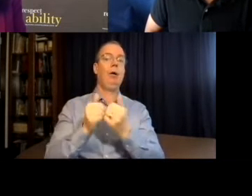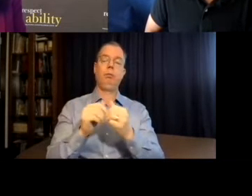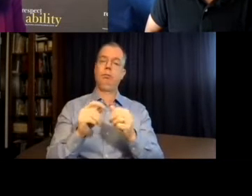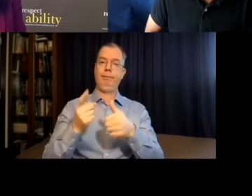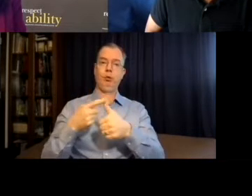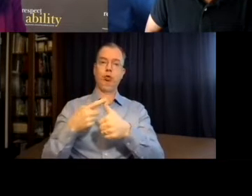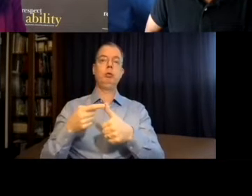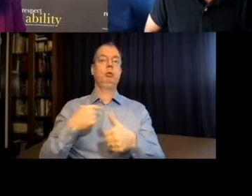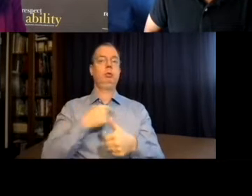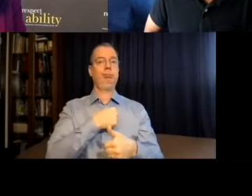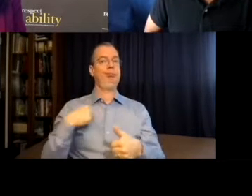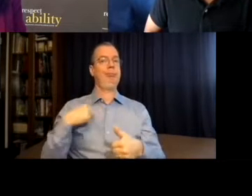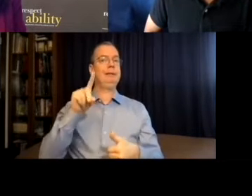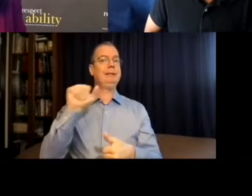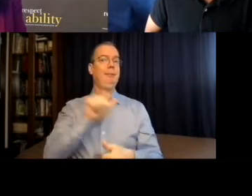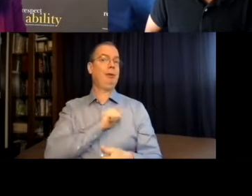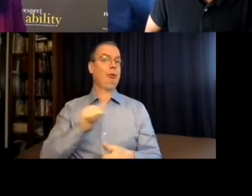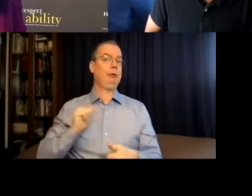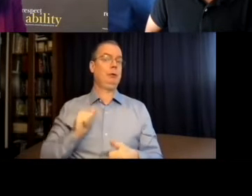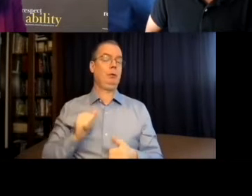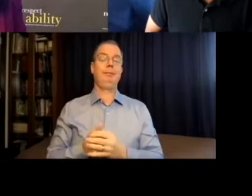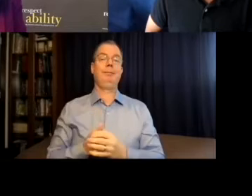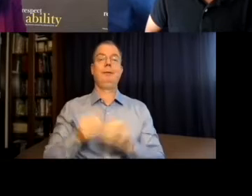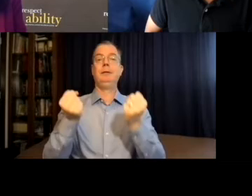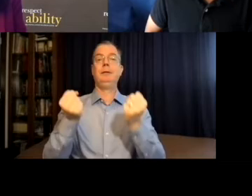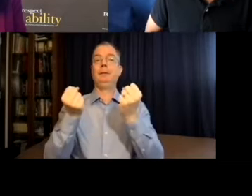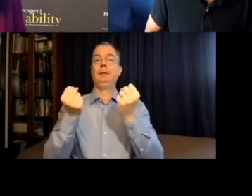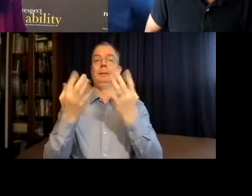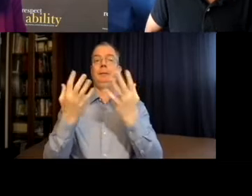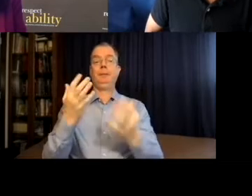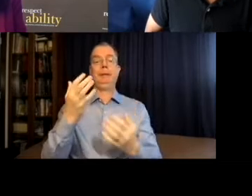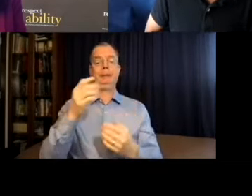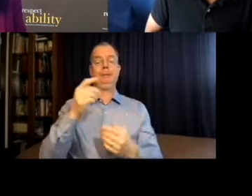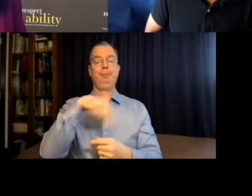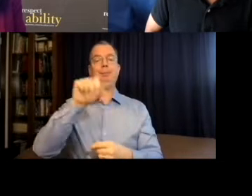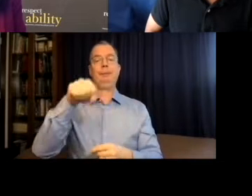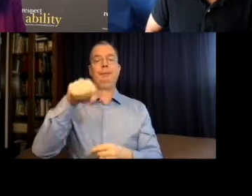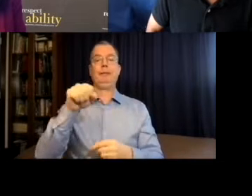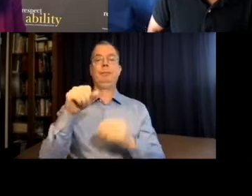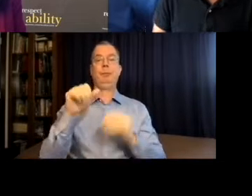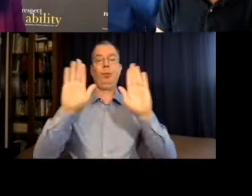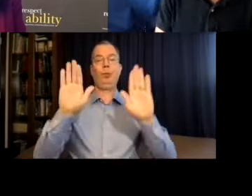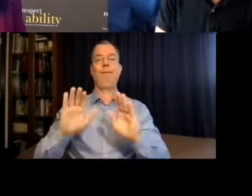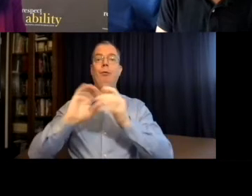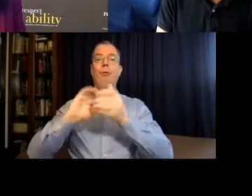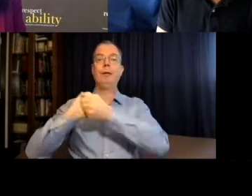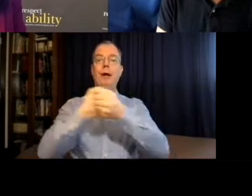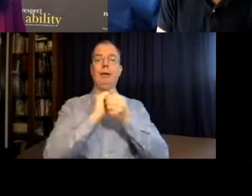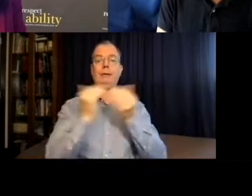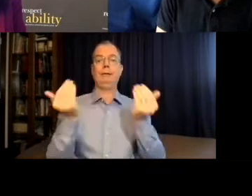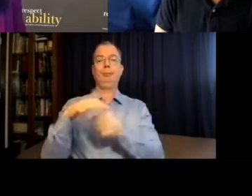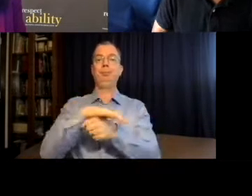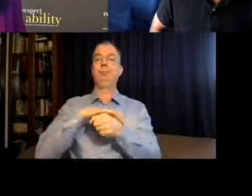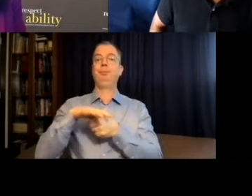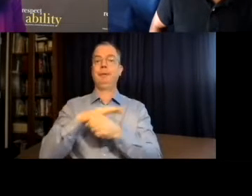successful? First and foremost, we are people with disabilities ourselves.